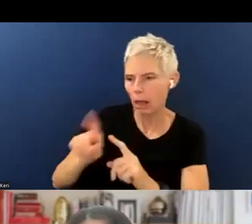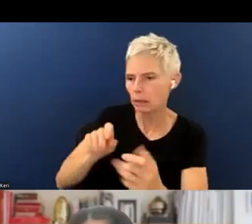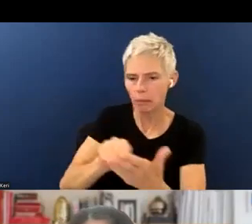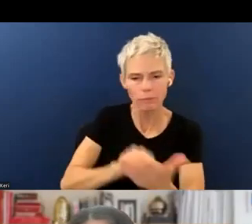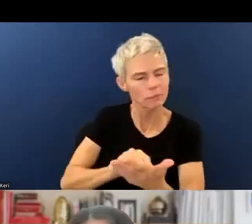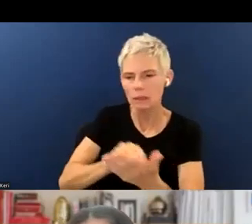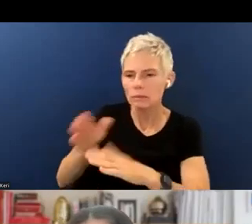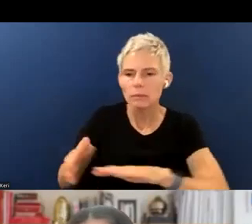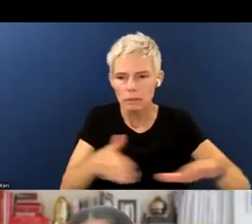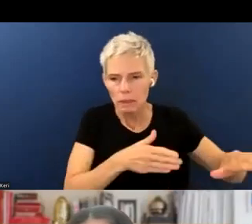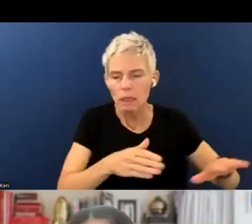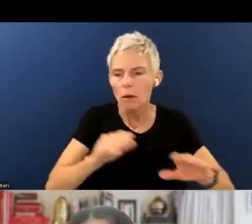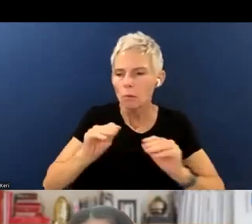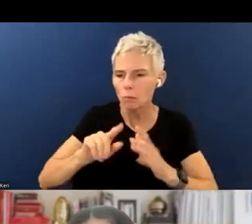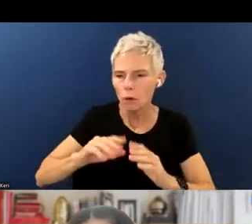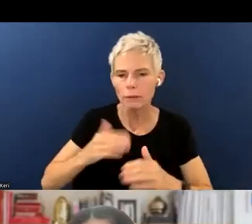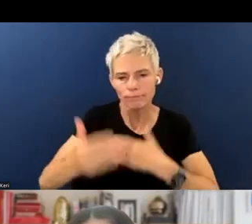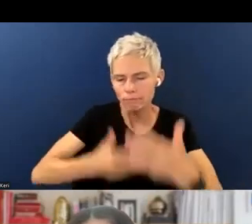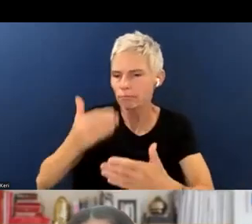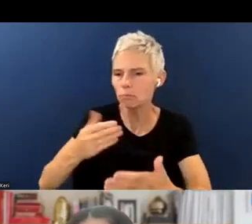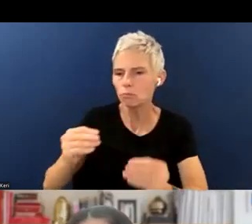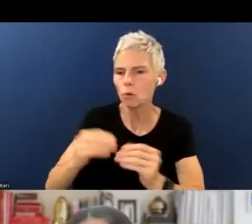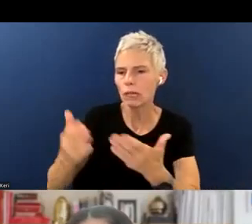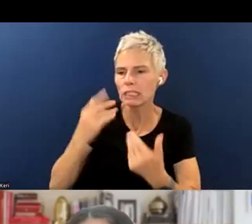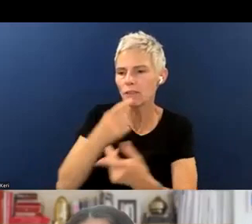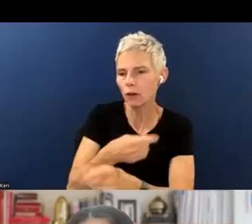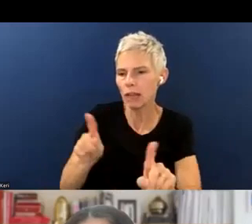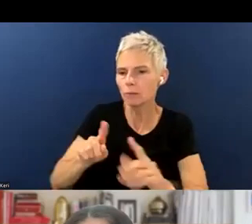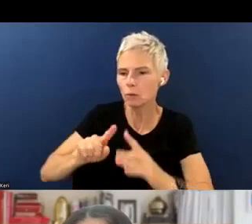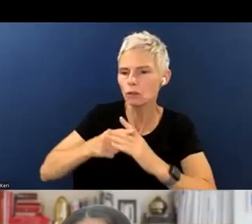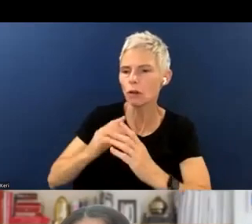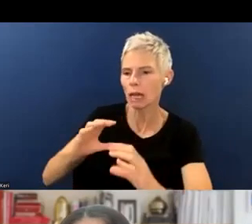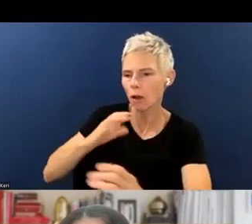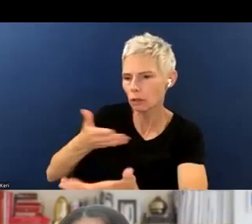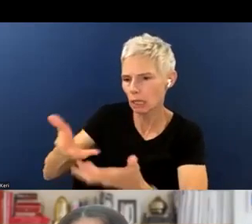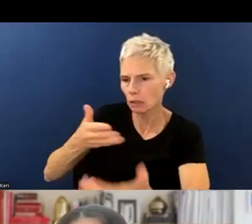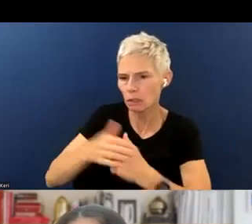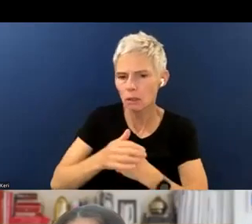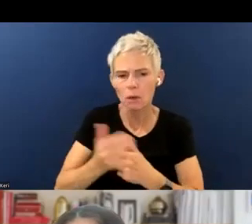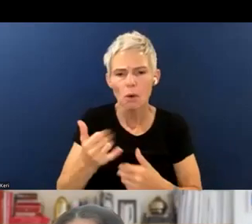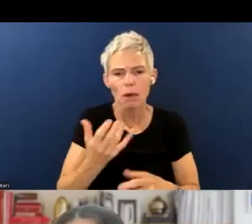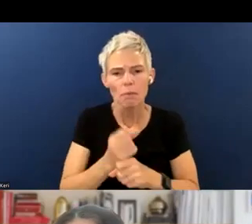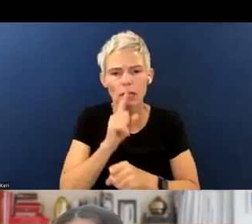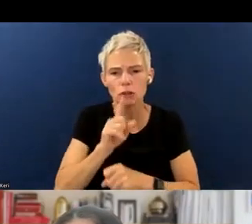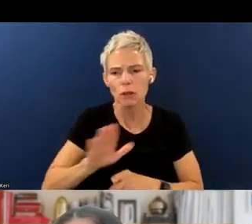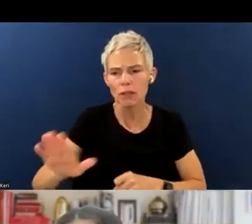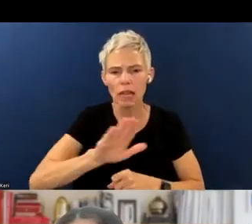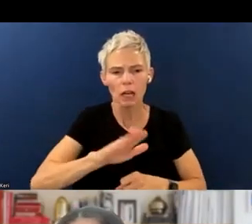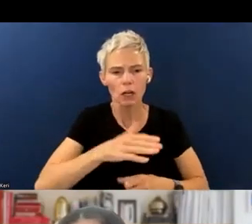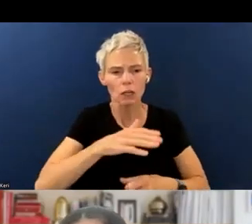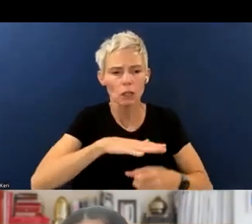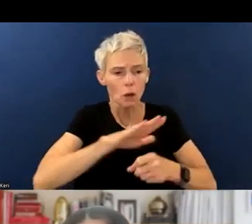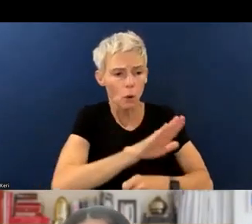for them. And we continue to work on other things to help ensure that we're reducing their stress and their burnout.